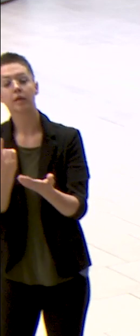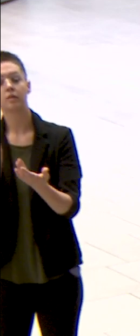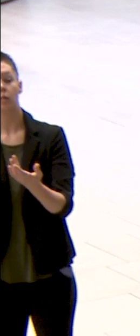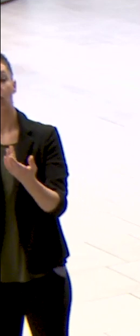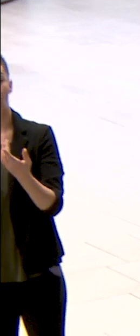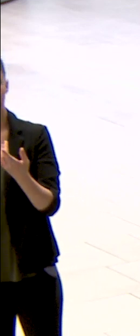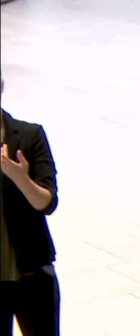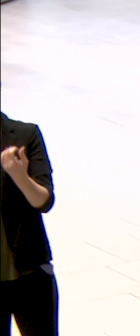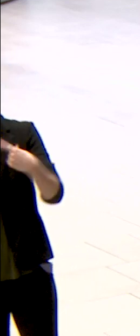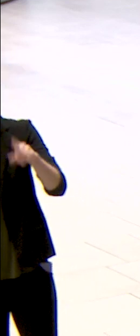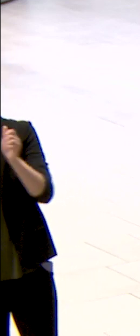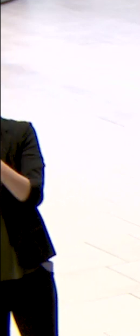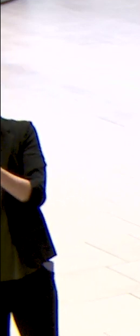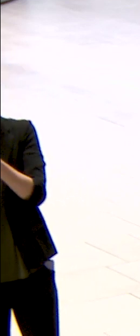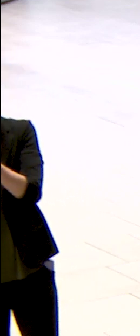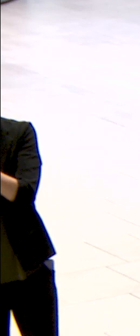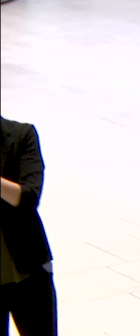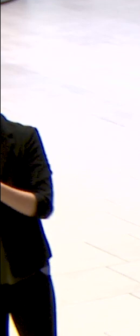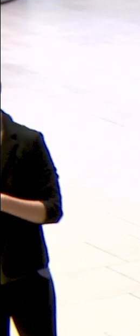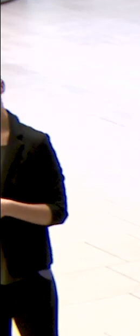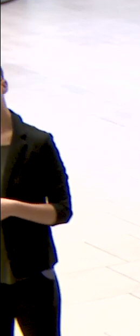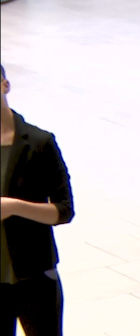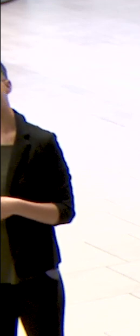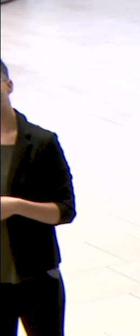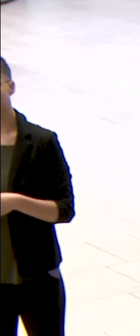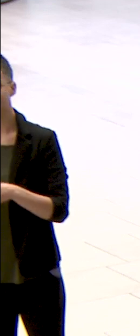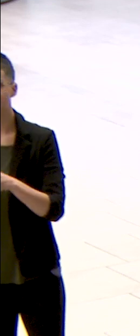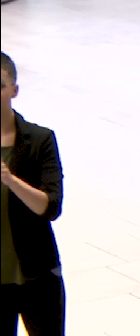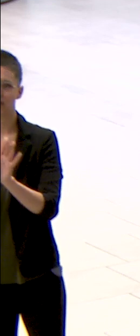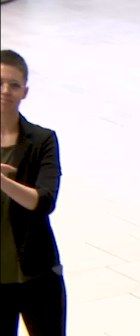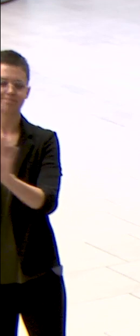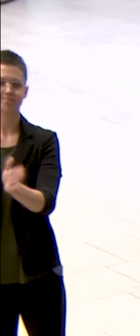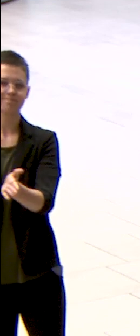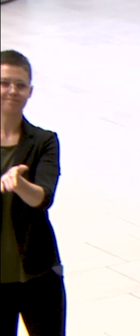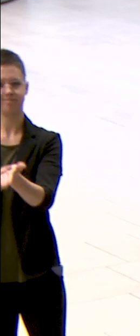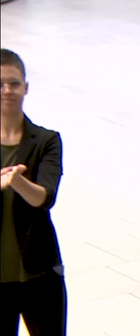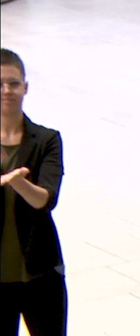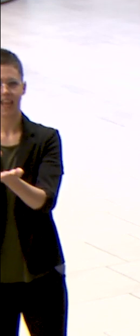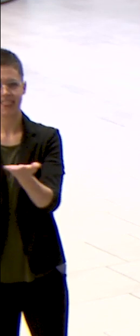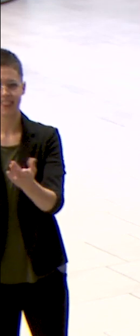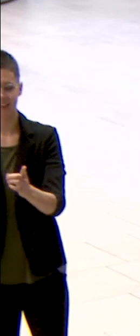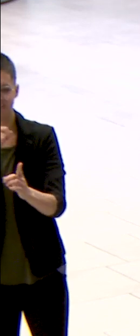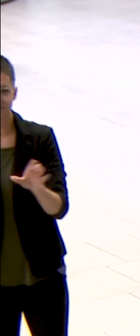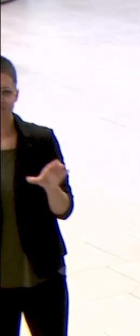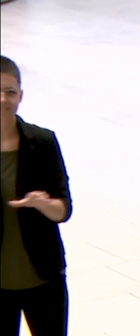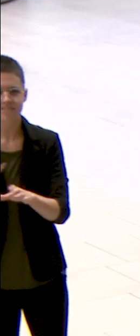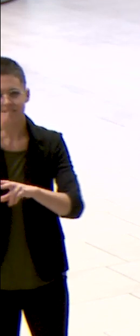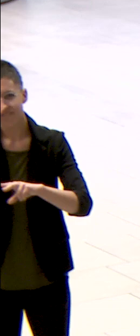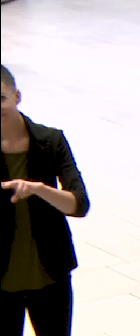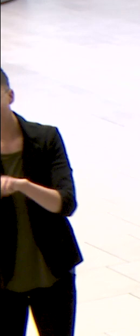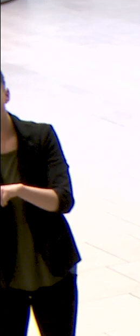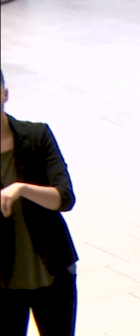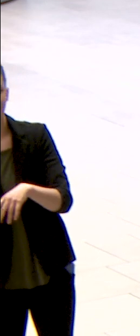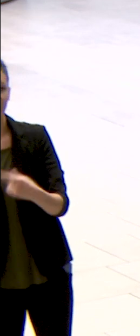is, you know, so memes is like a very signature thing that Mithu does, has always done, and it's just really fun, and